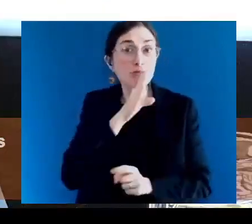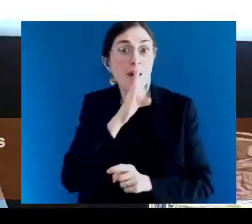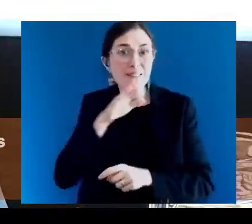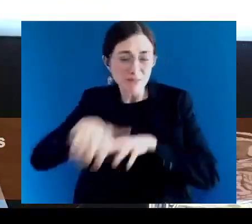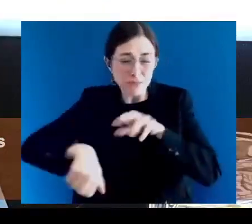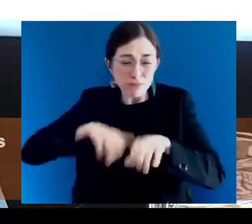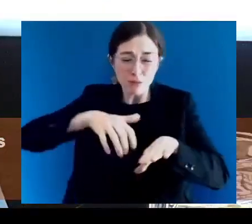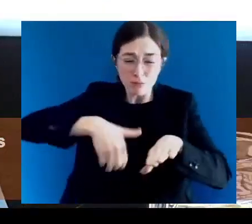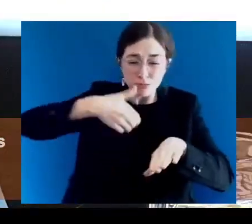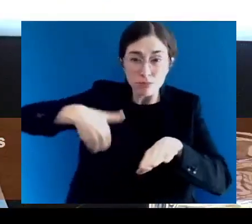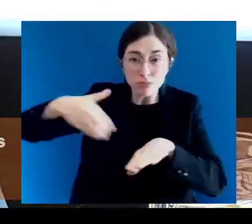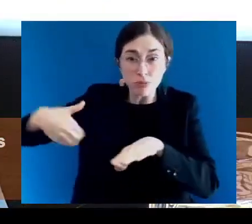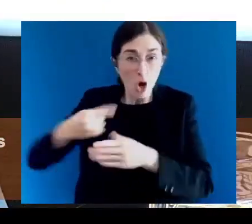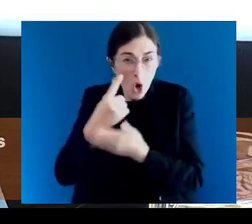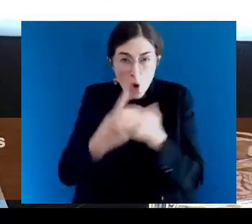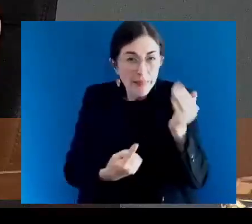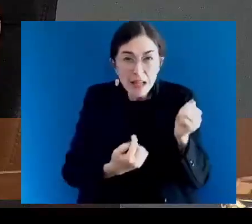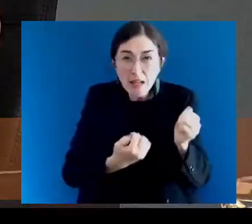Yes.